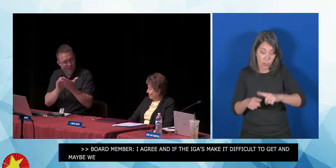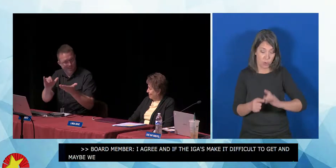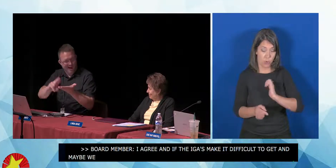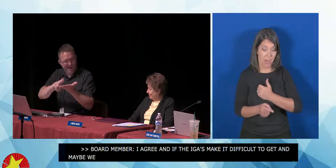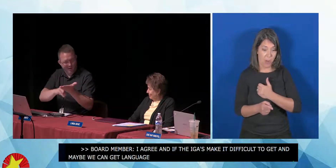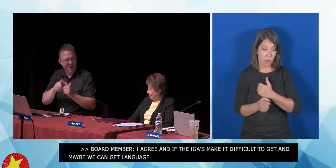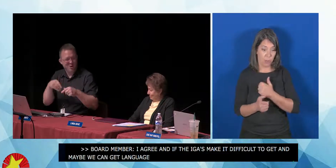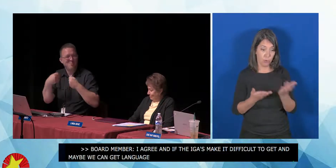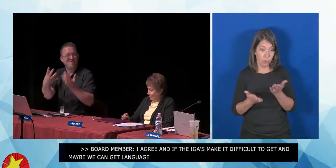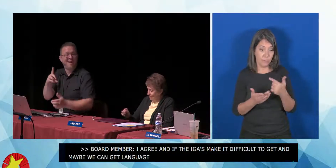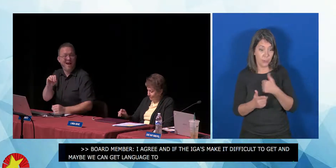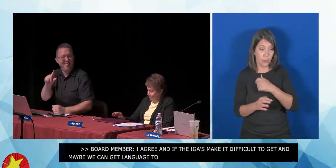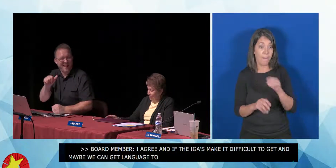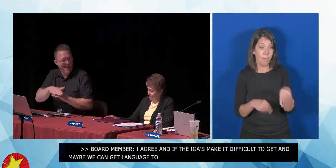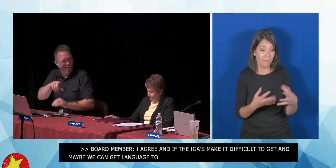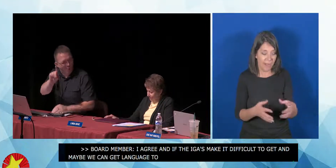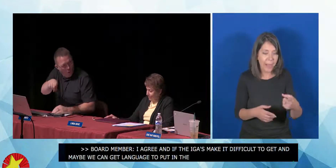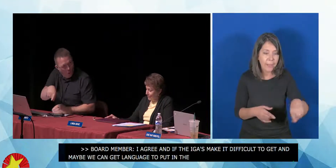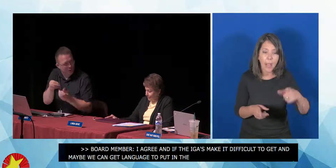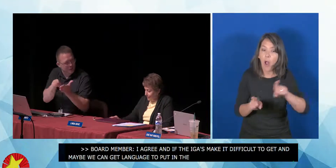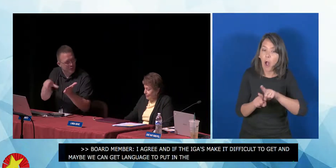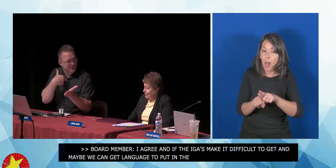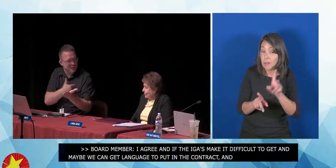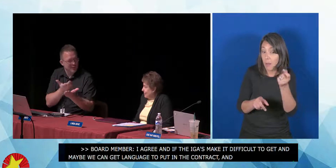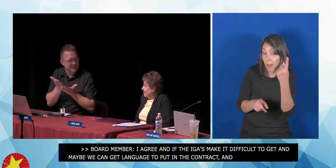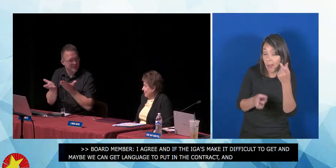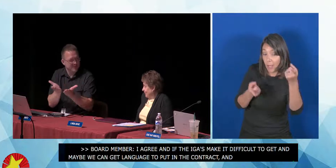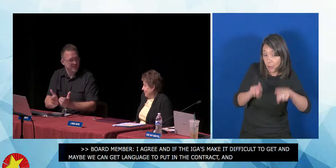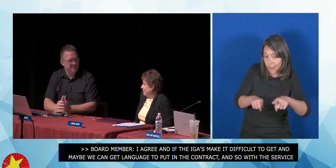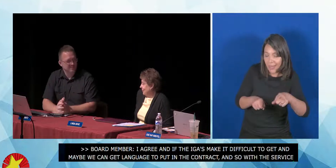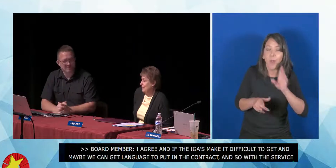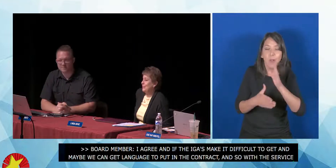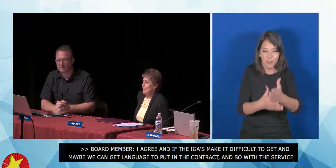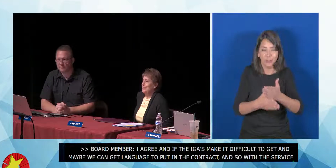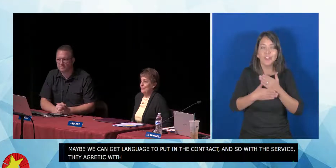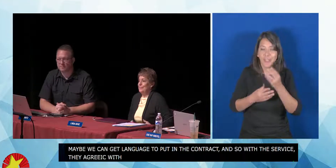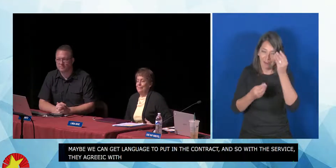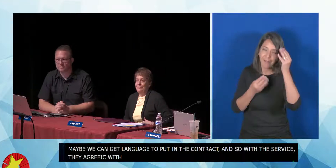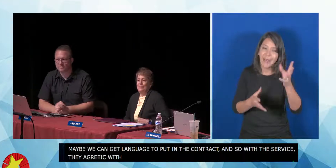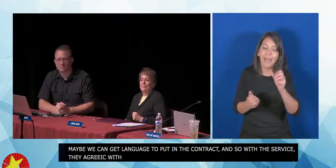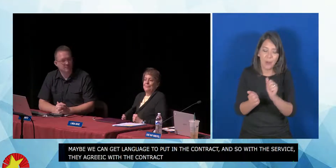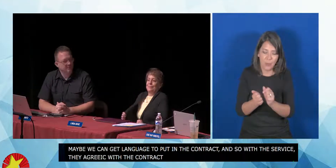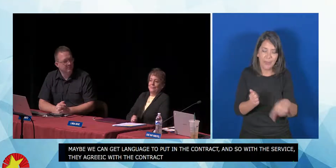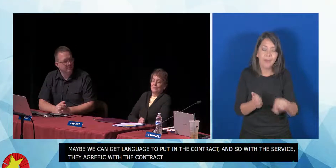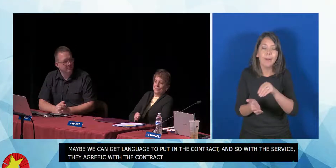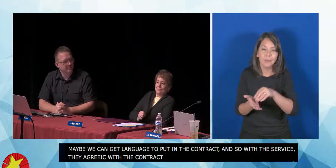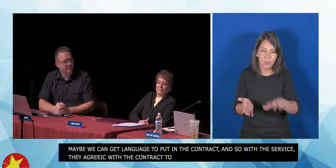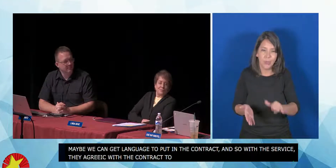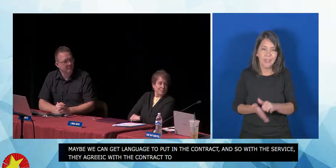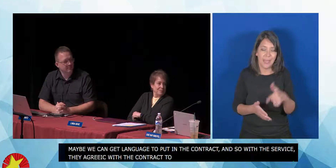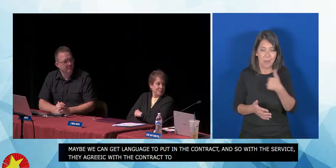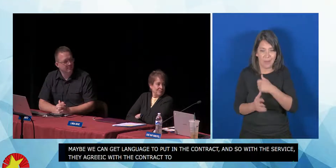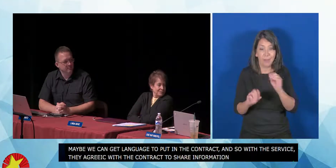also agreeing as part of the contract to share data on the students who are providing those services to.